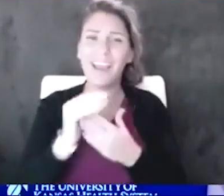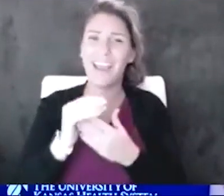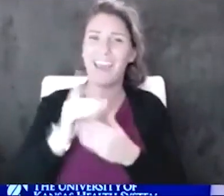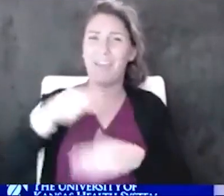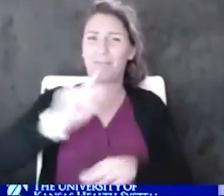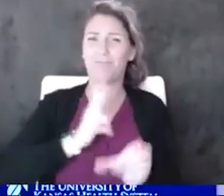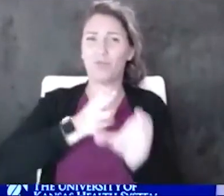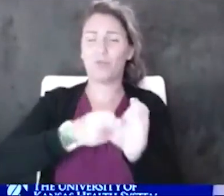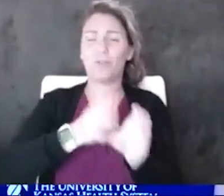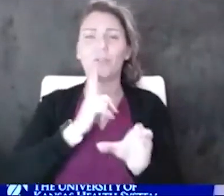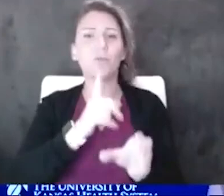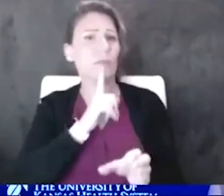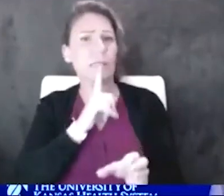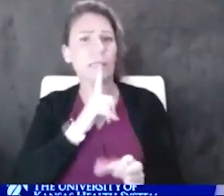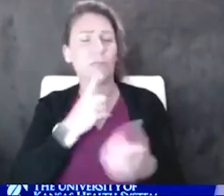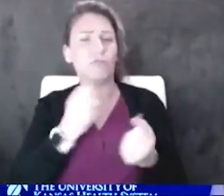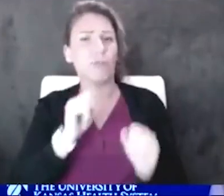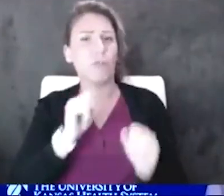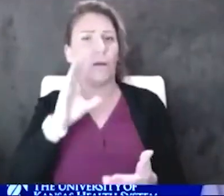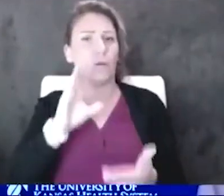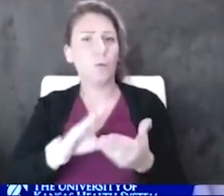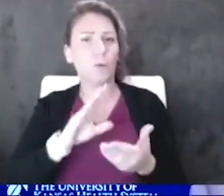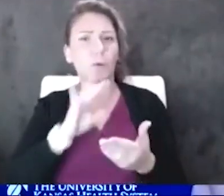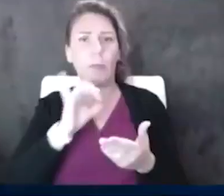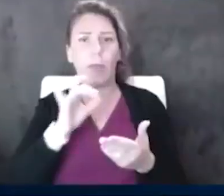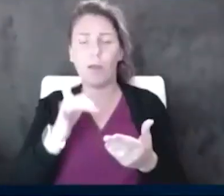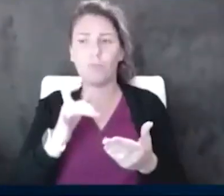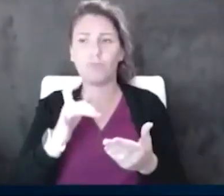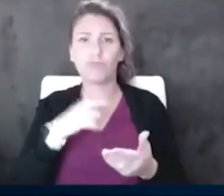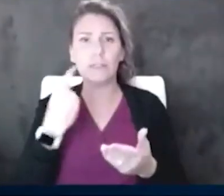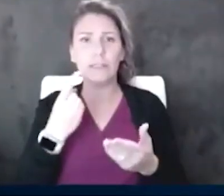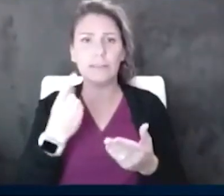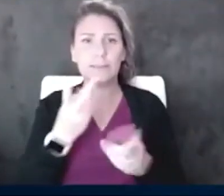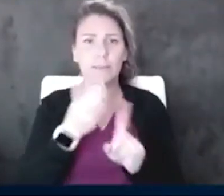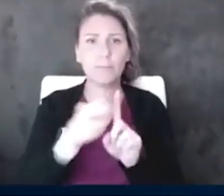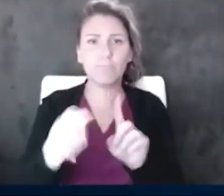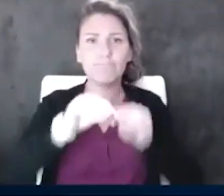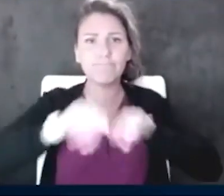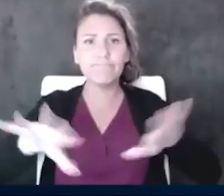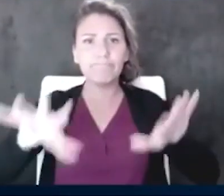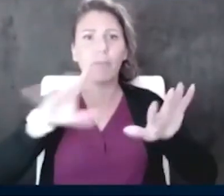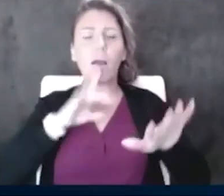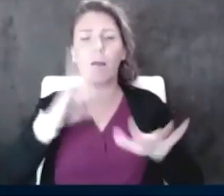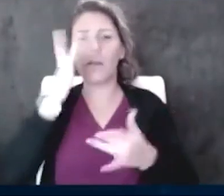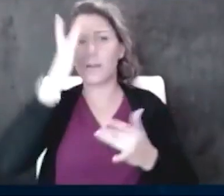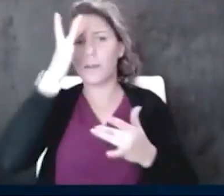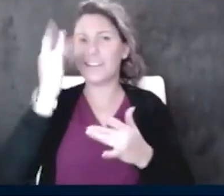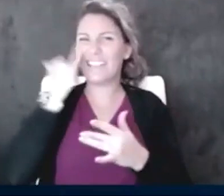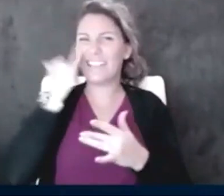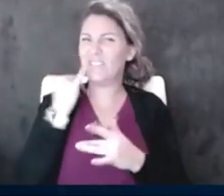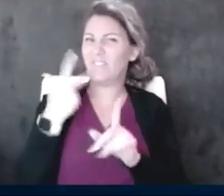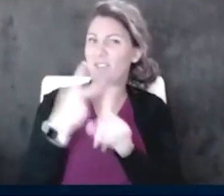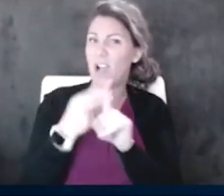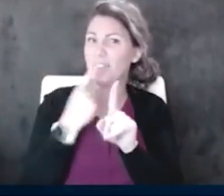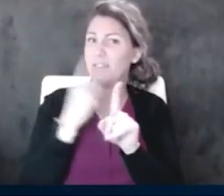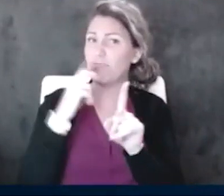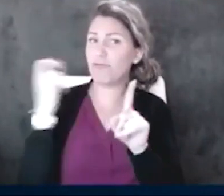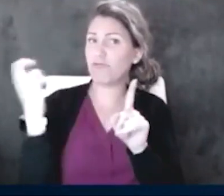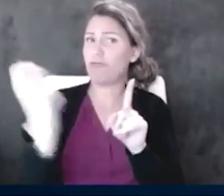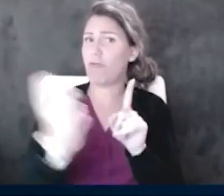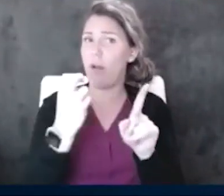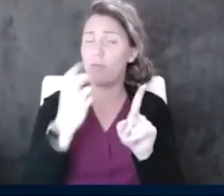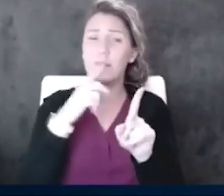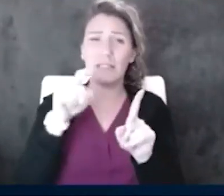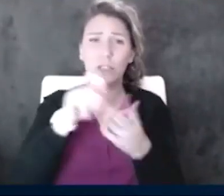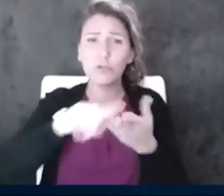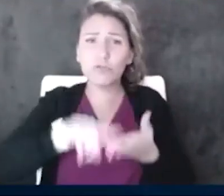to reduce the risk of spread of the disease is extremely important. So what if you're vaccinated and you're traveling? Should you be doing your research and finding out what the vaccination